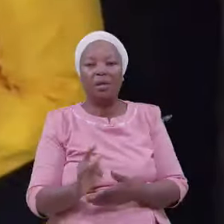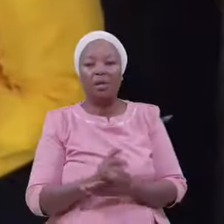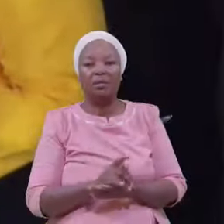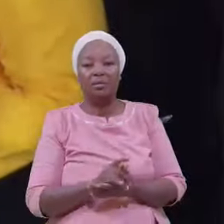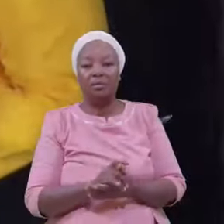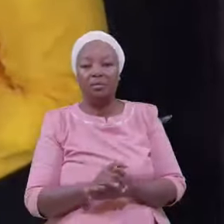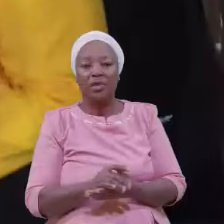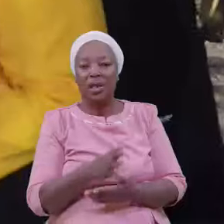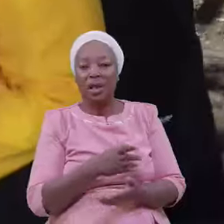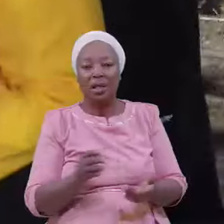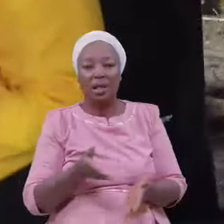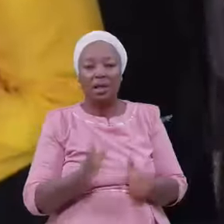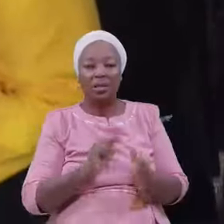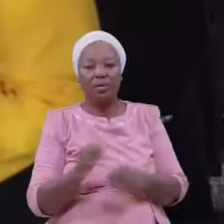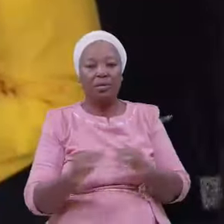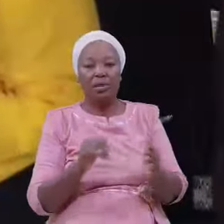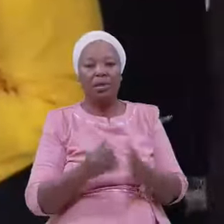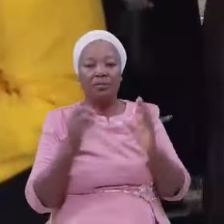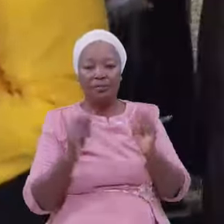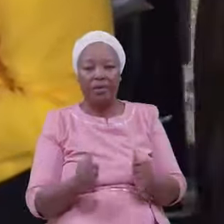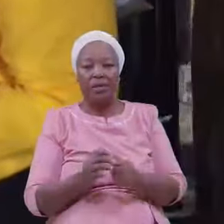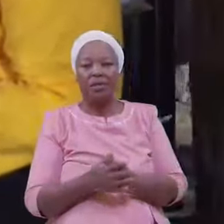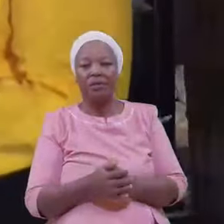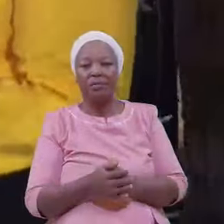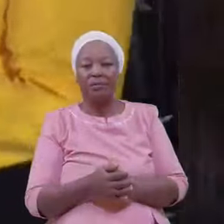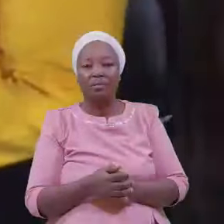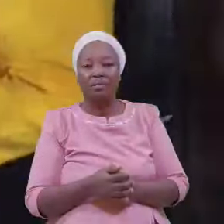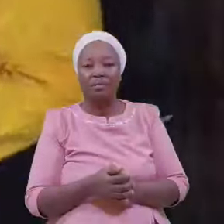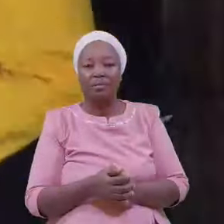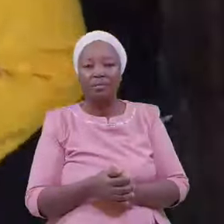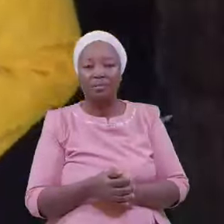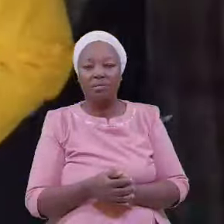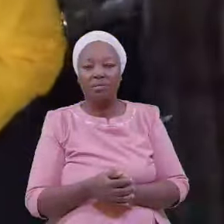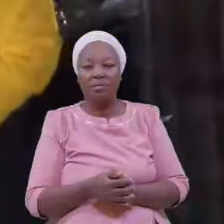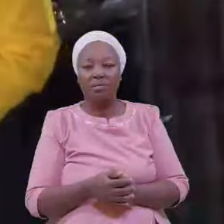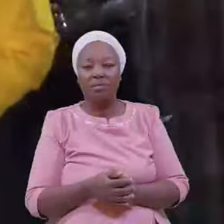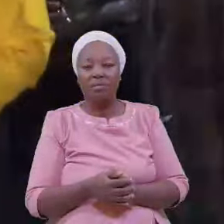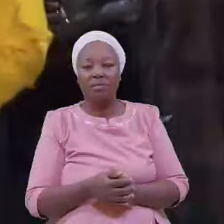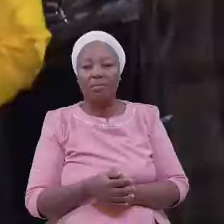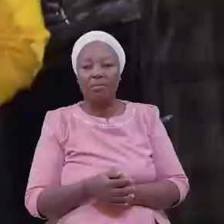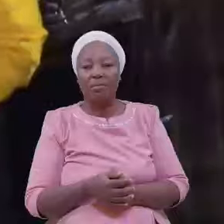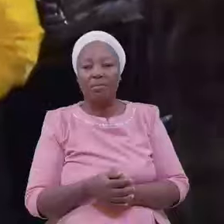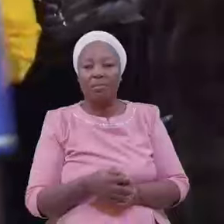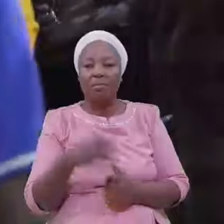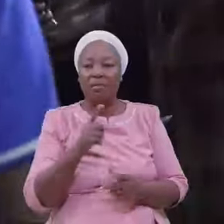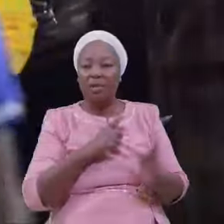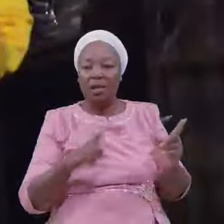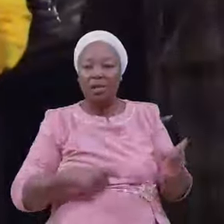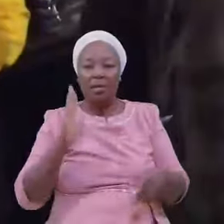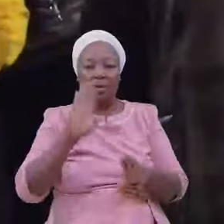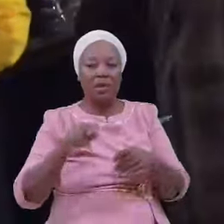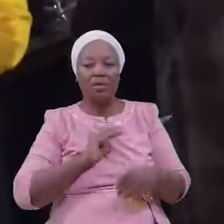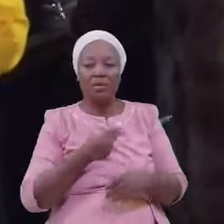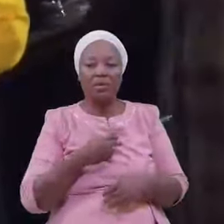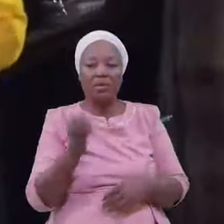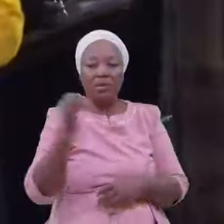be handled properly for the follow-up to be thorough. The Lord will give us grace to do it thoroughly in Jesus'